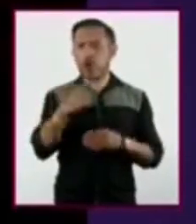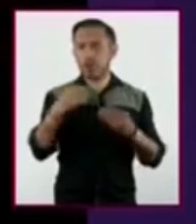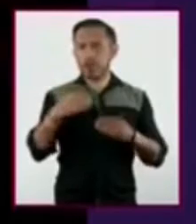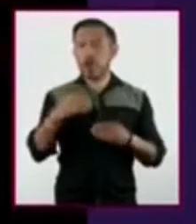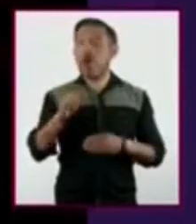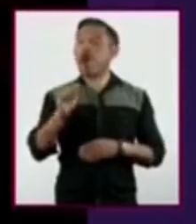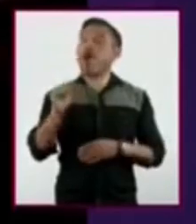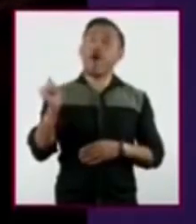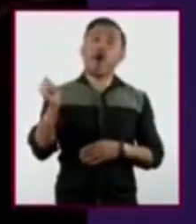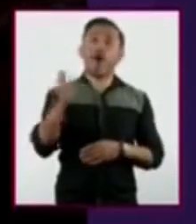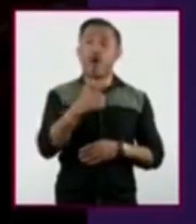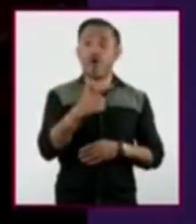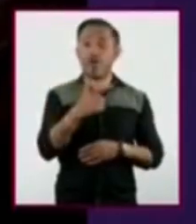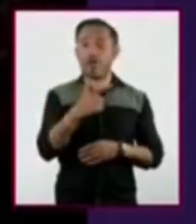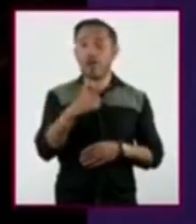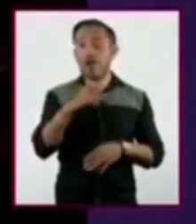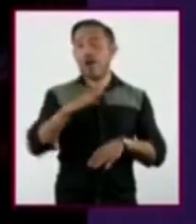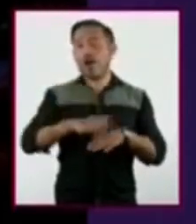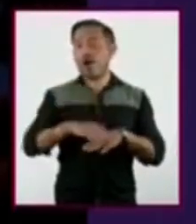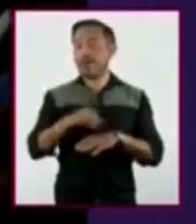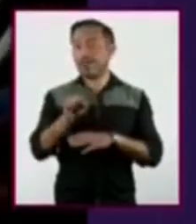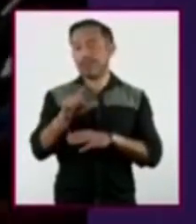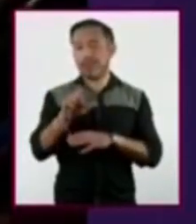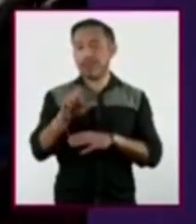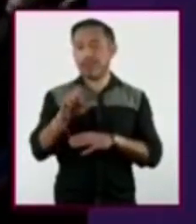all on sale.